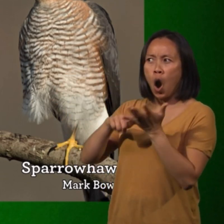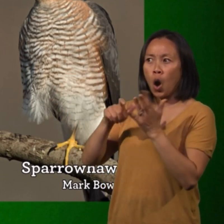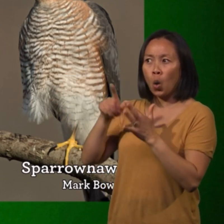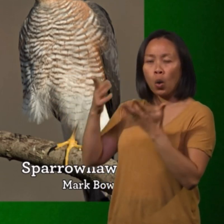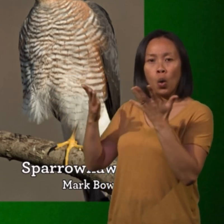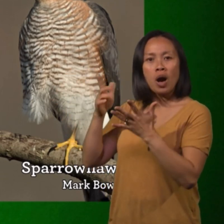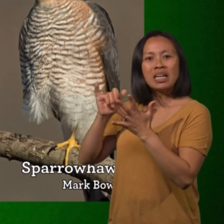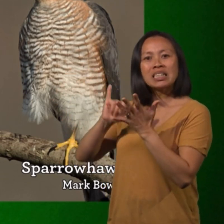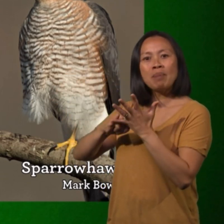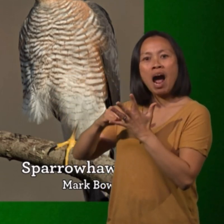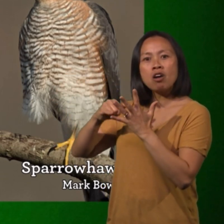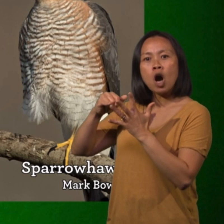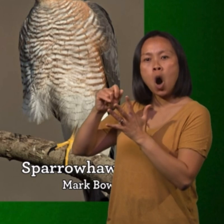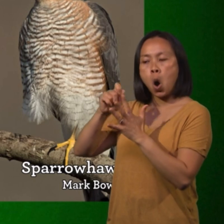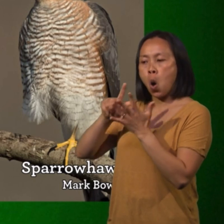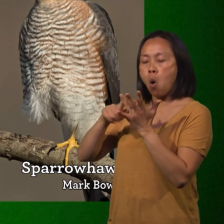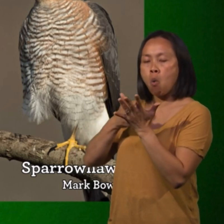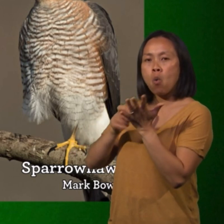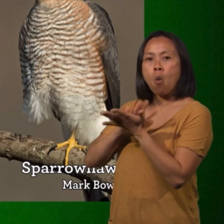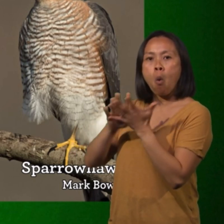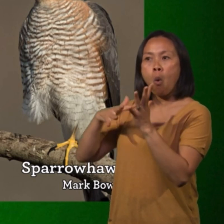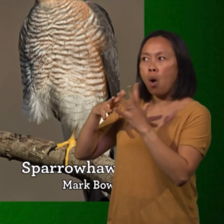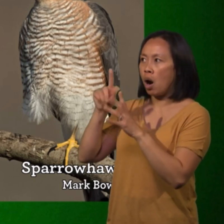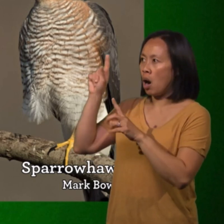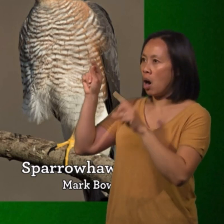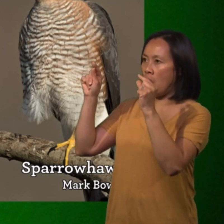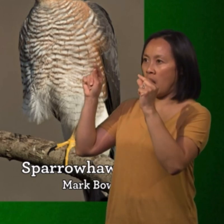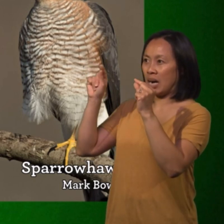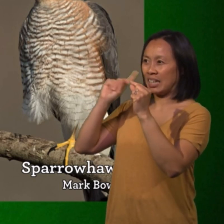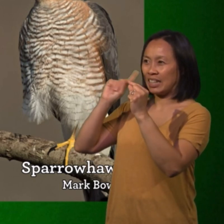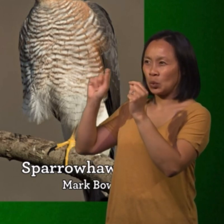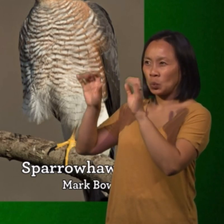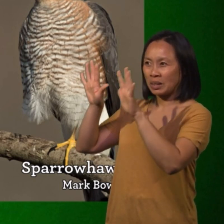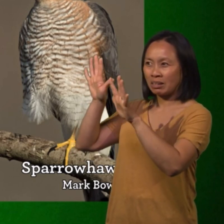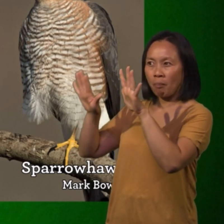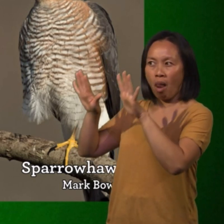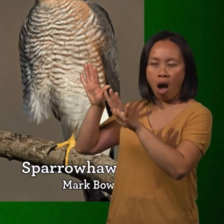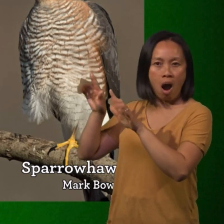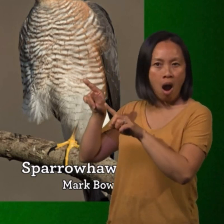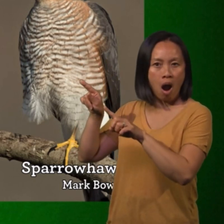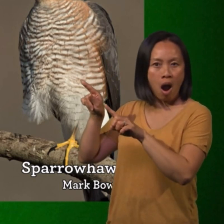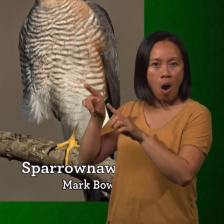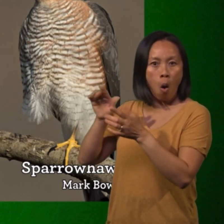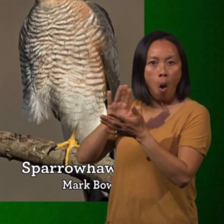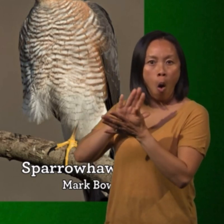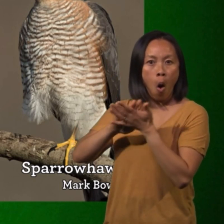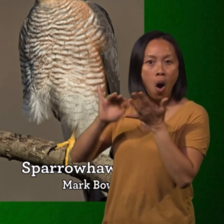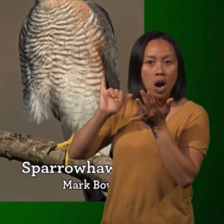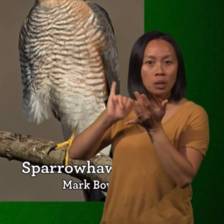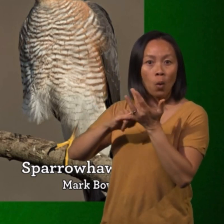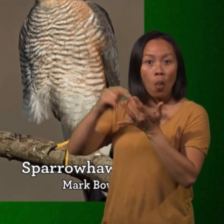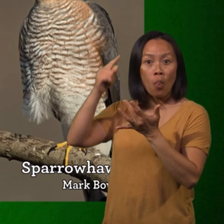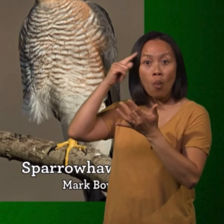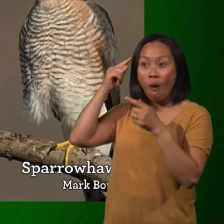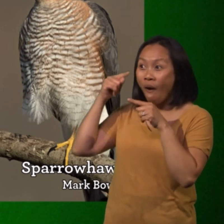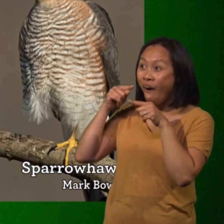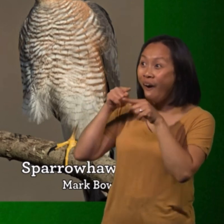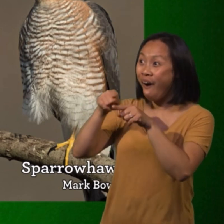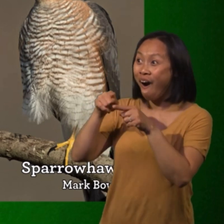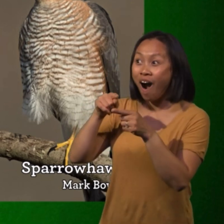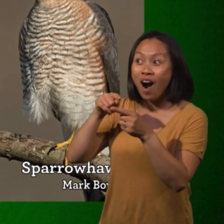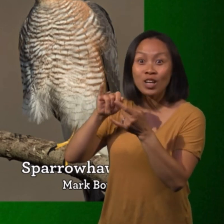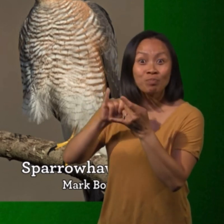sparrowhawk. And so sometimes when the cuckoo comes into the nest, then the host species will